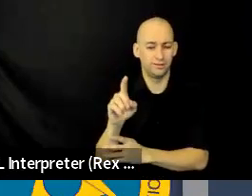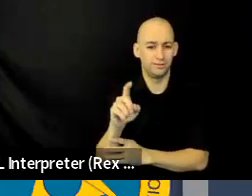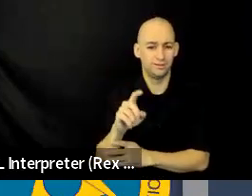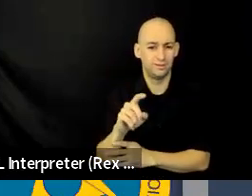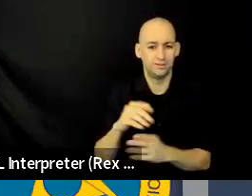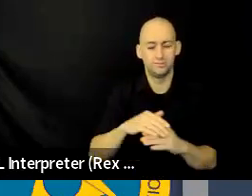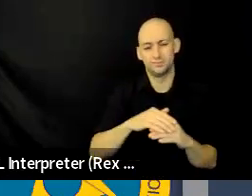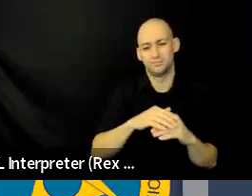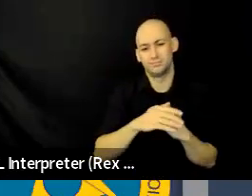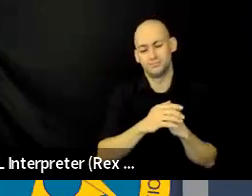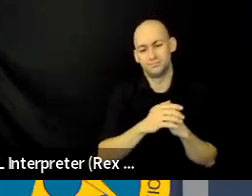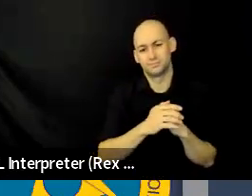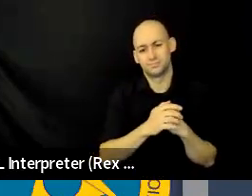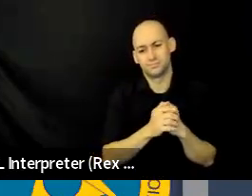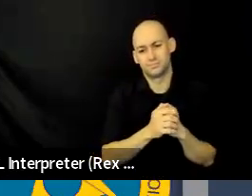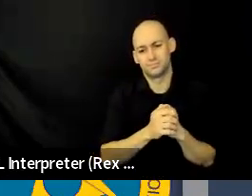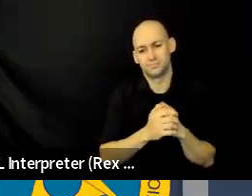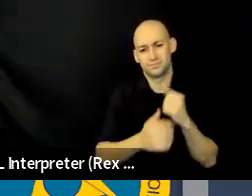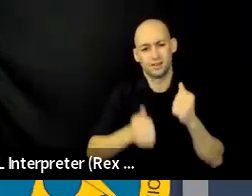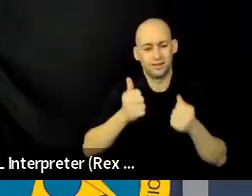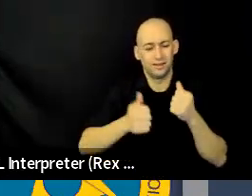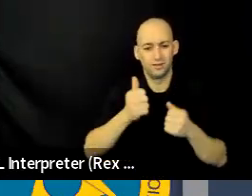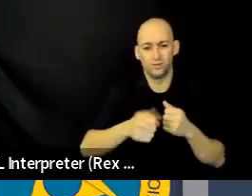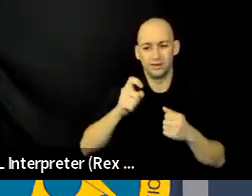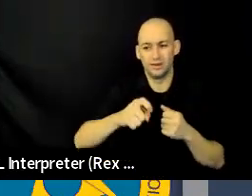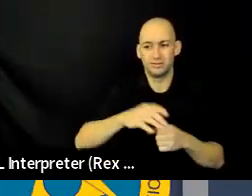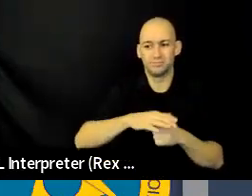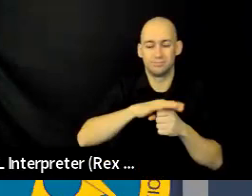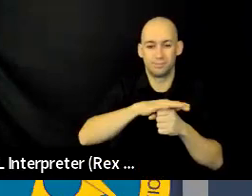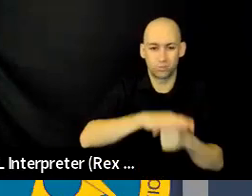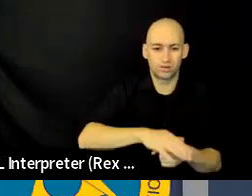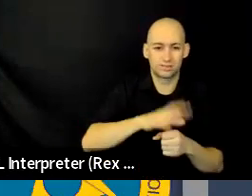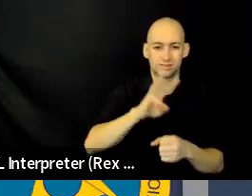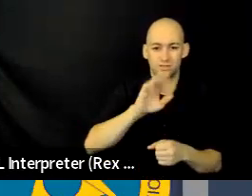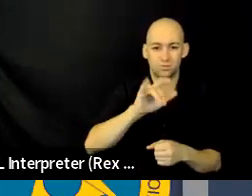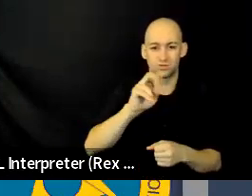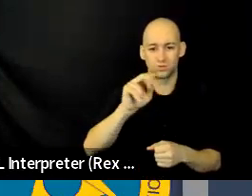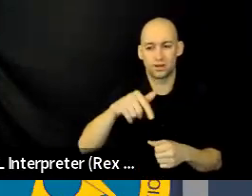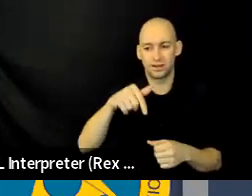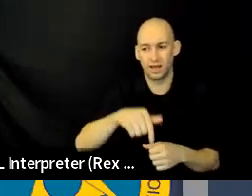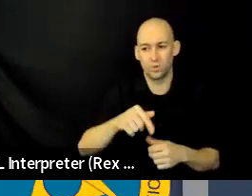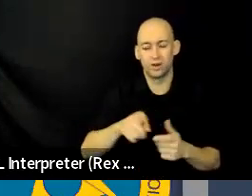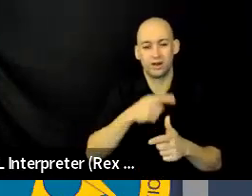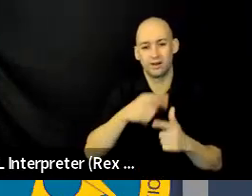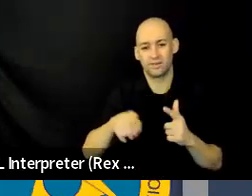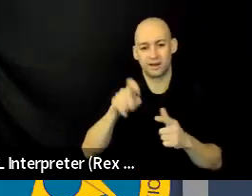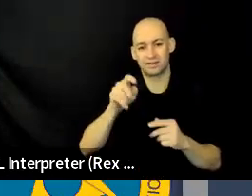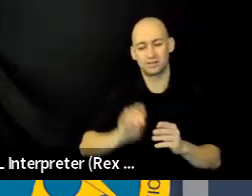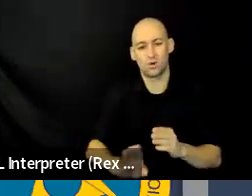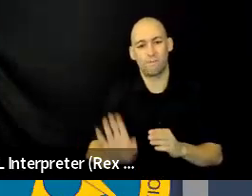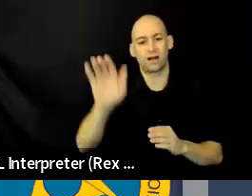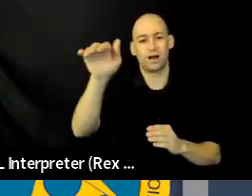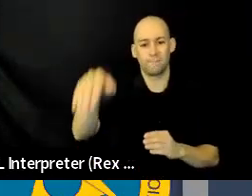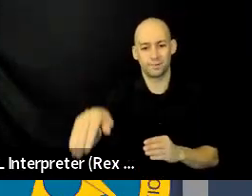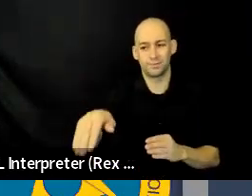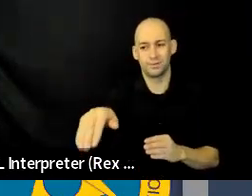scope, you end up either needing to depress Wilsona down, and then that has to come back up to grade. And in so doing, it would have ended